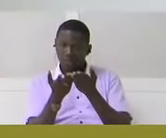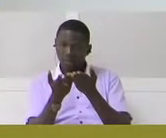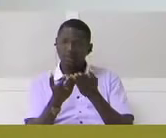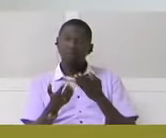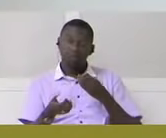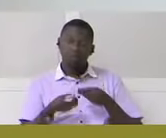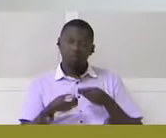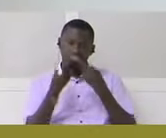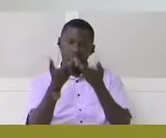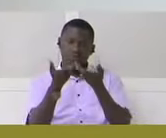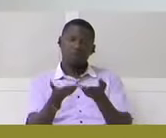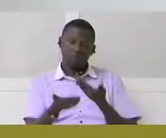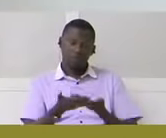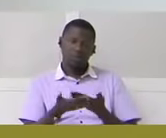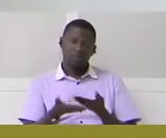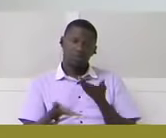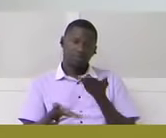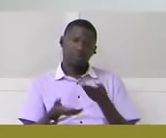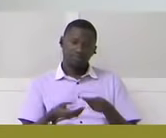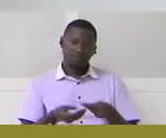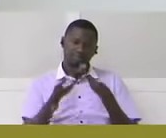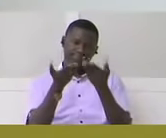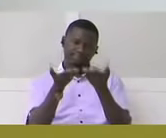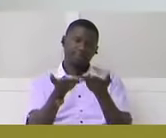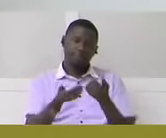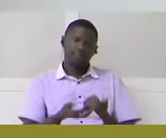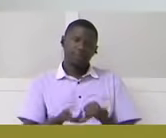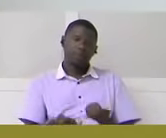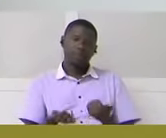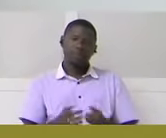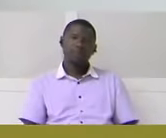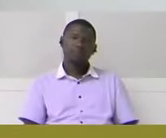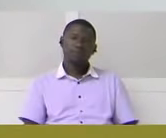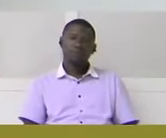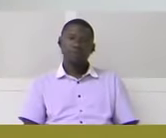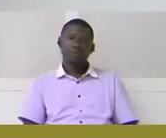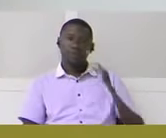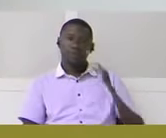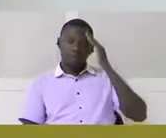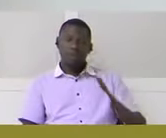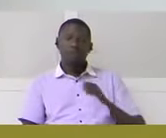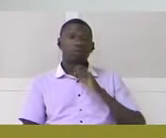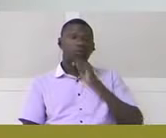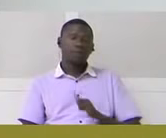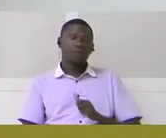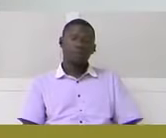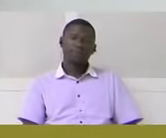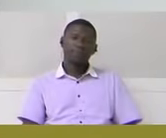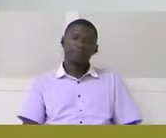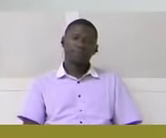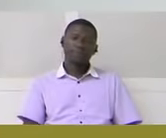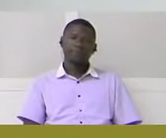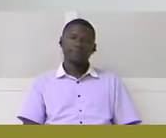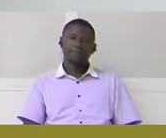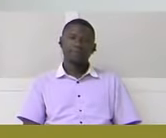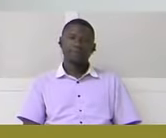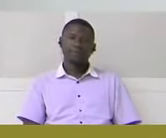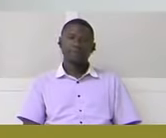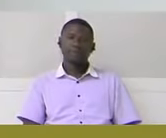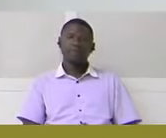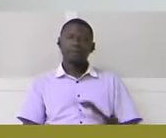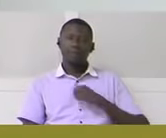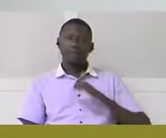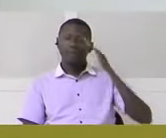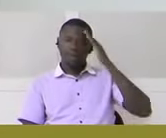kacha kumfala menna sai fanan siwo kuma kangalufu. Thank you, sir. Mubaraka. I am thanking